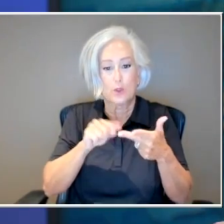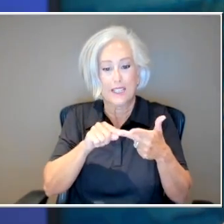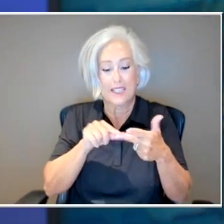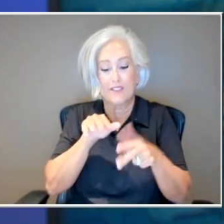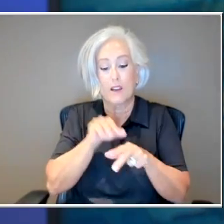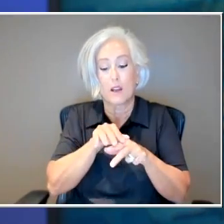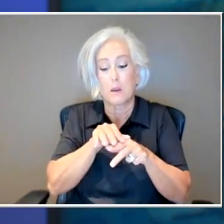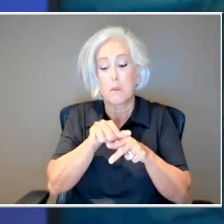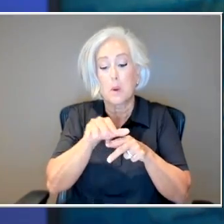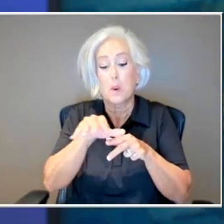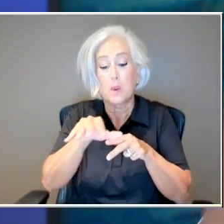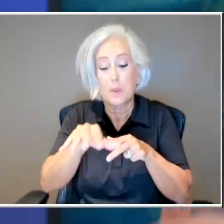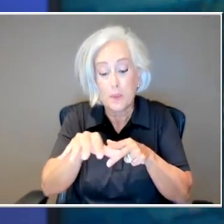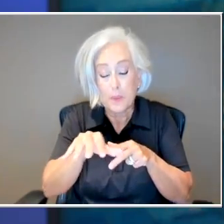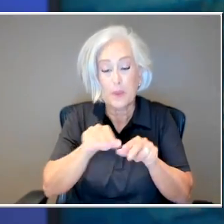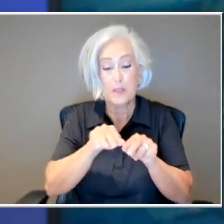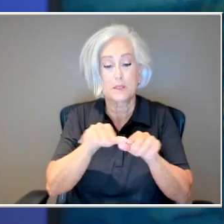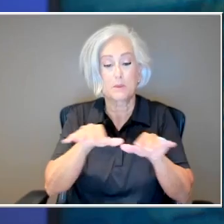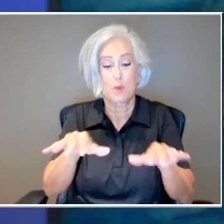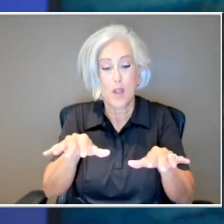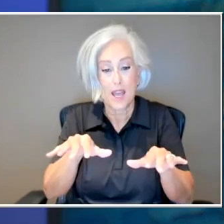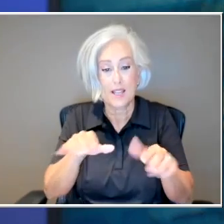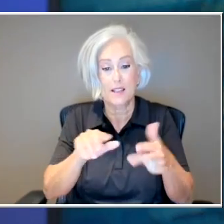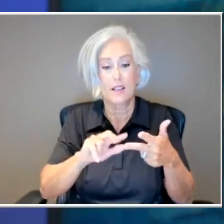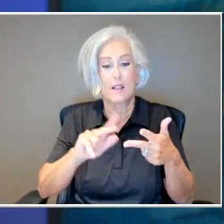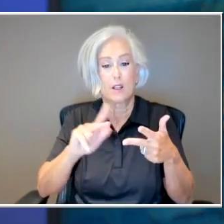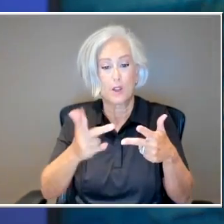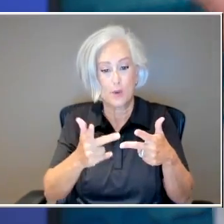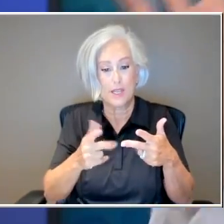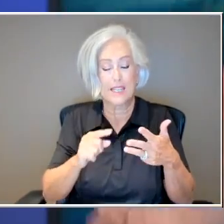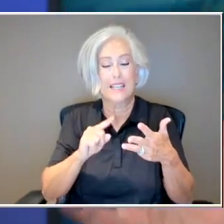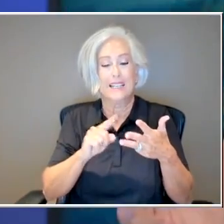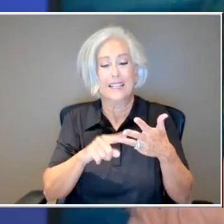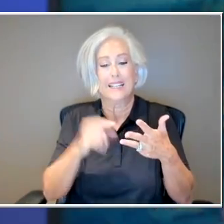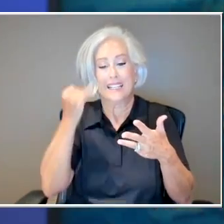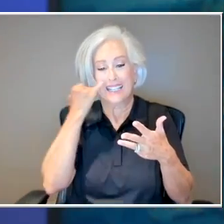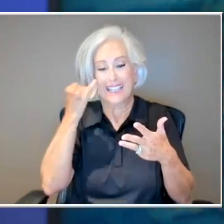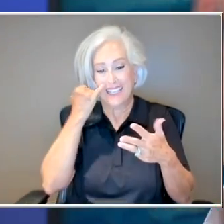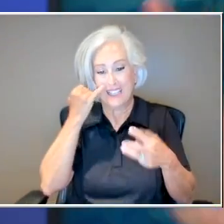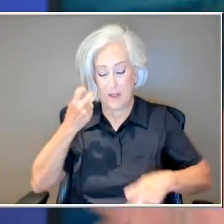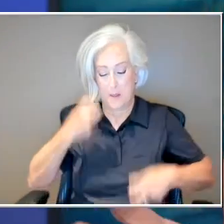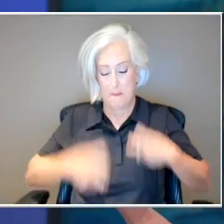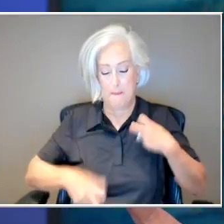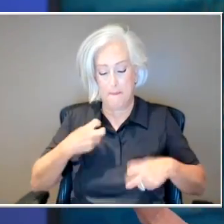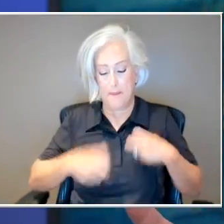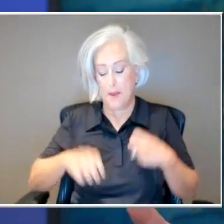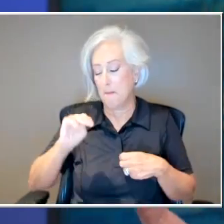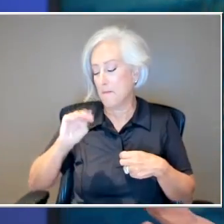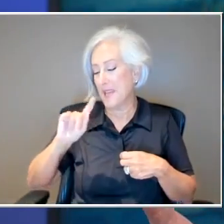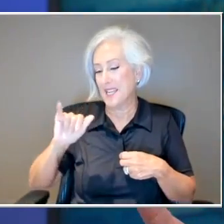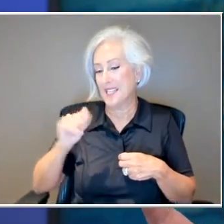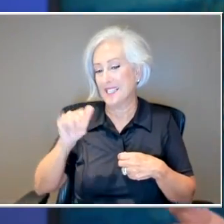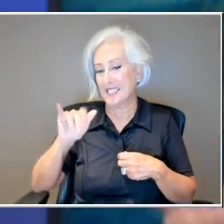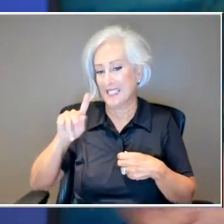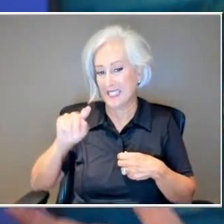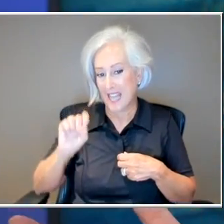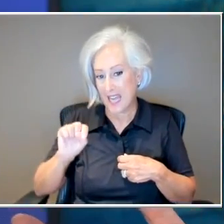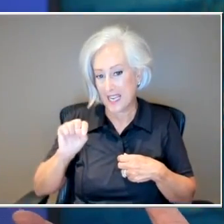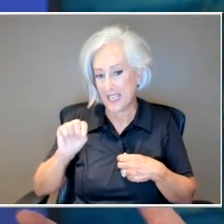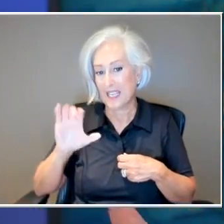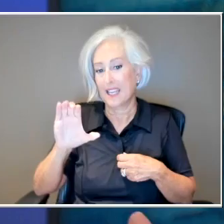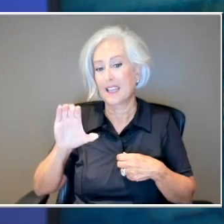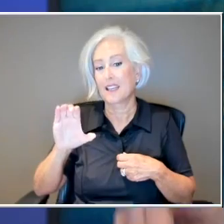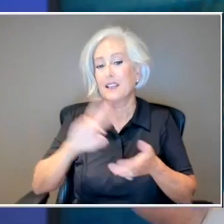then if it's widely metastatic, usually, and that means really spread to other major organs, then that's